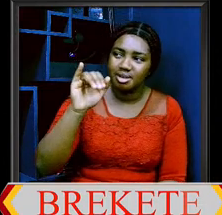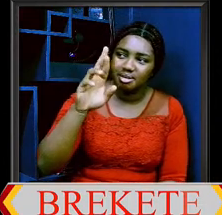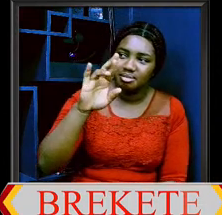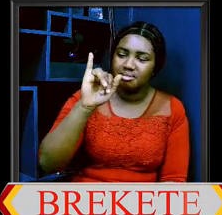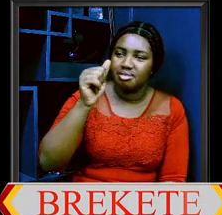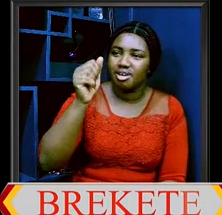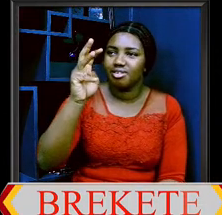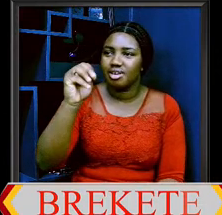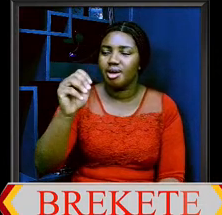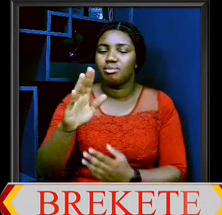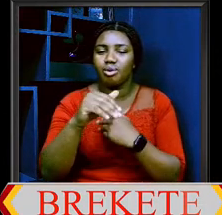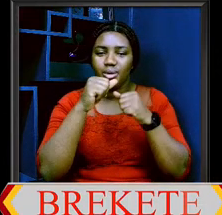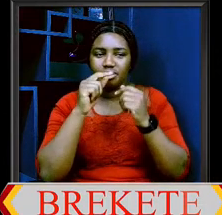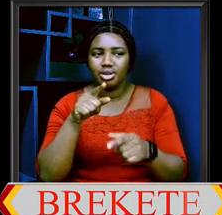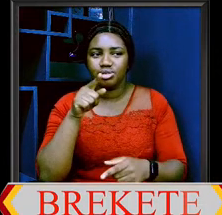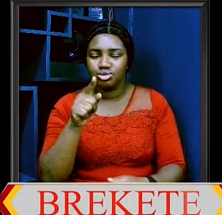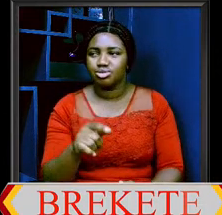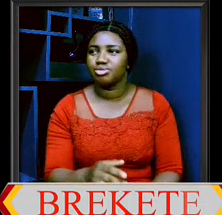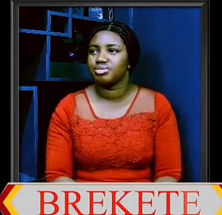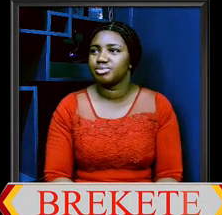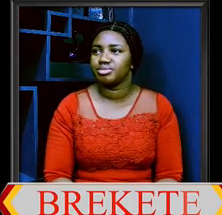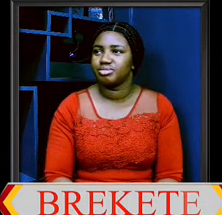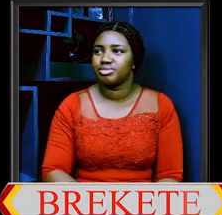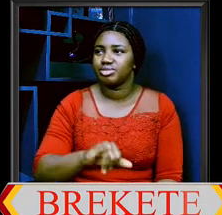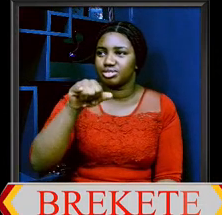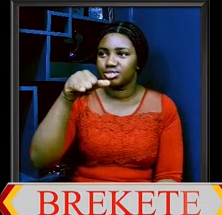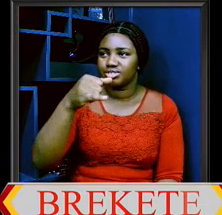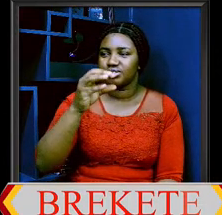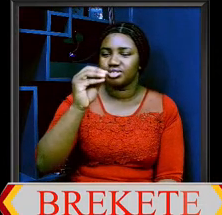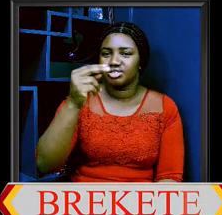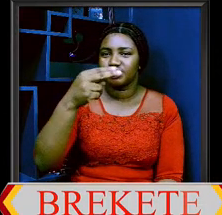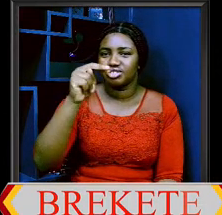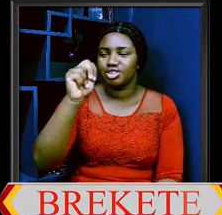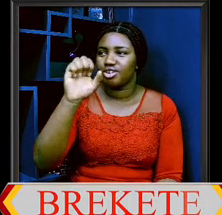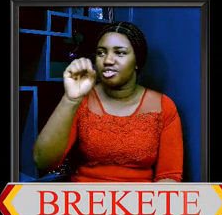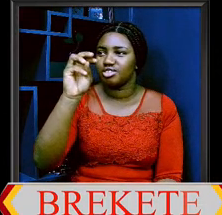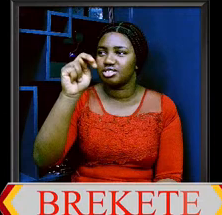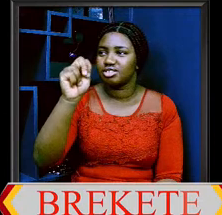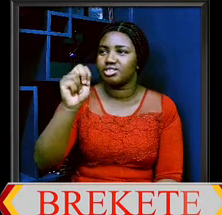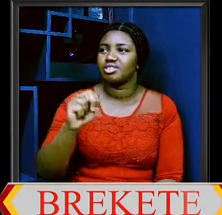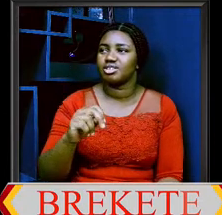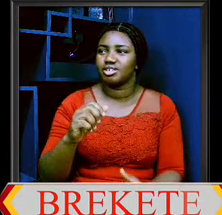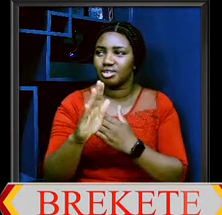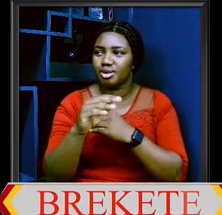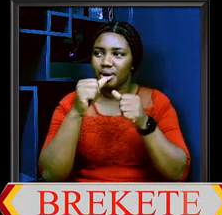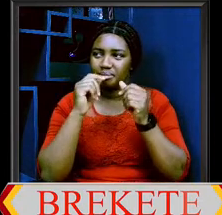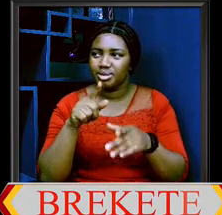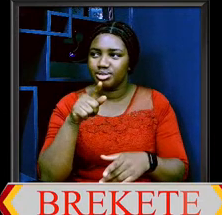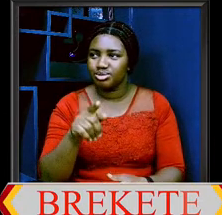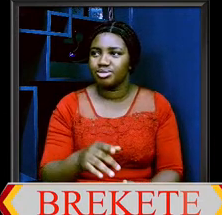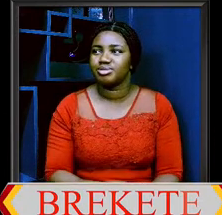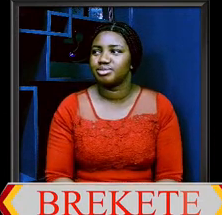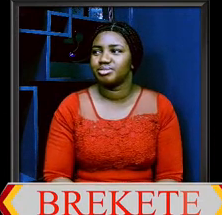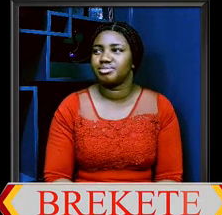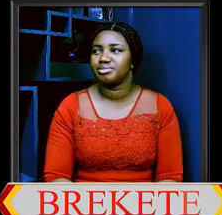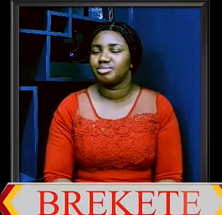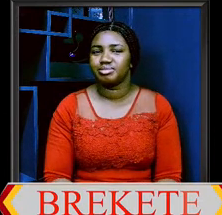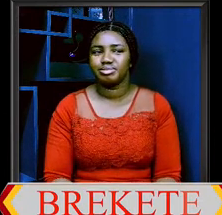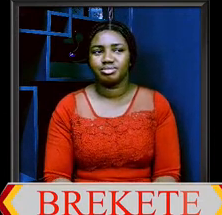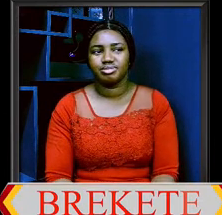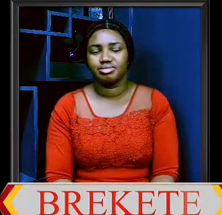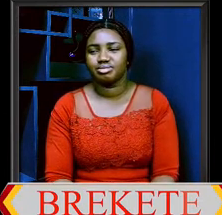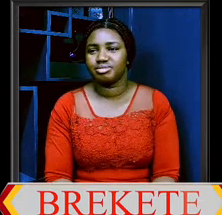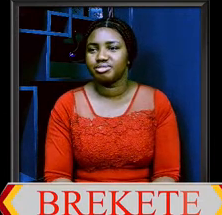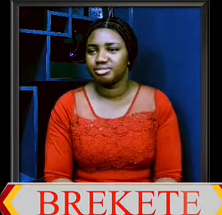person make I peep through the glass Johnson Johnson there Johnson God bless